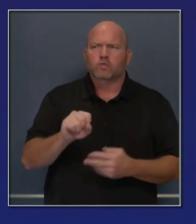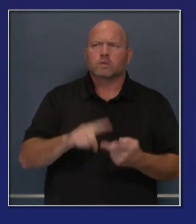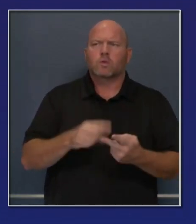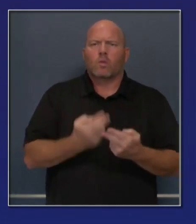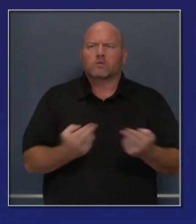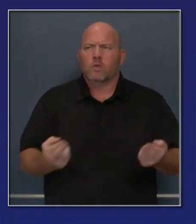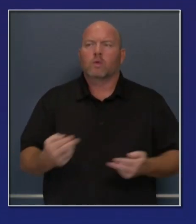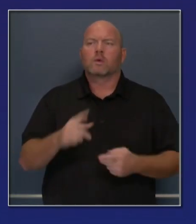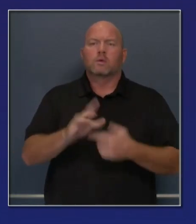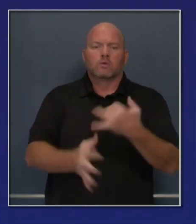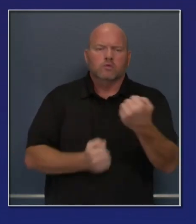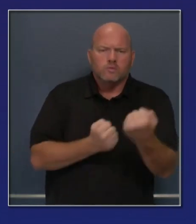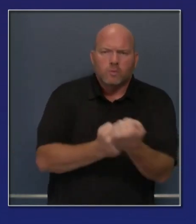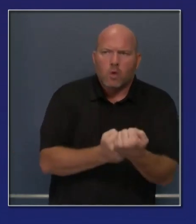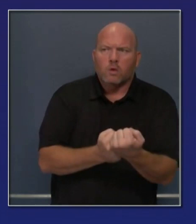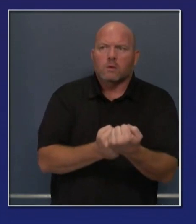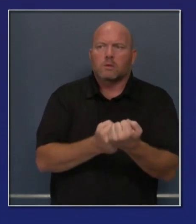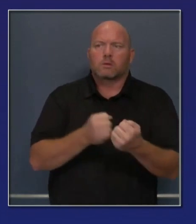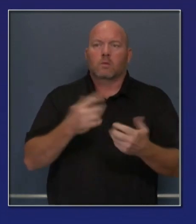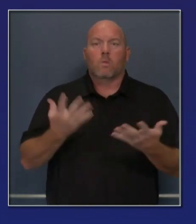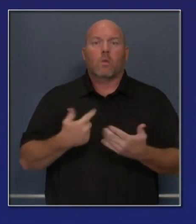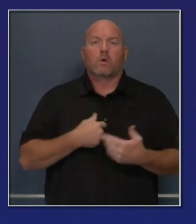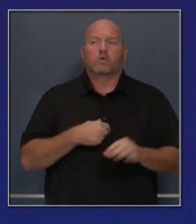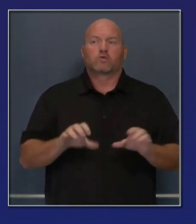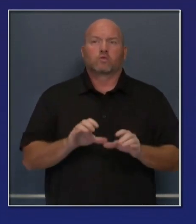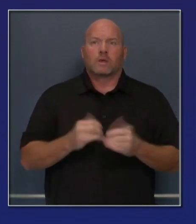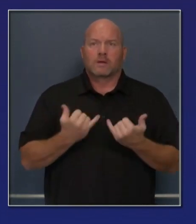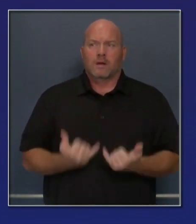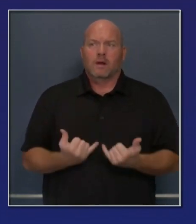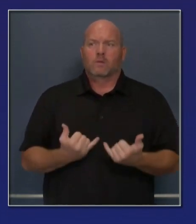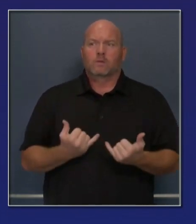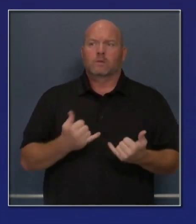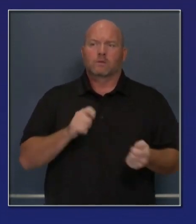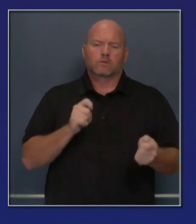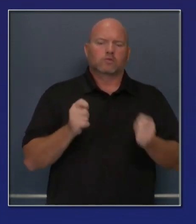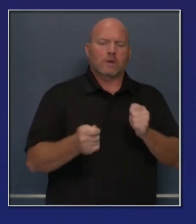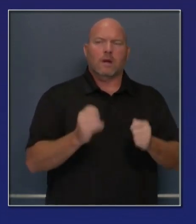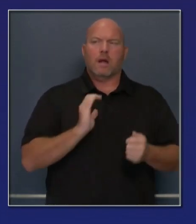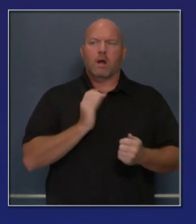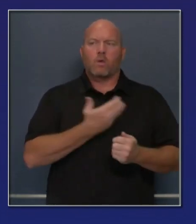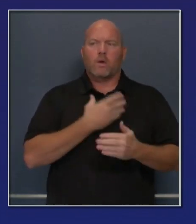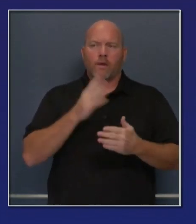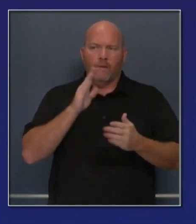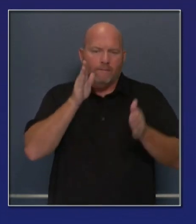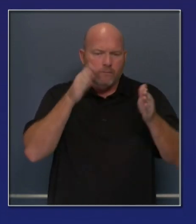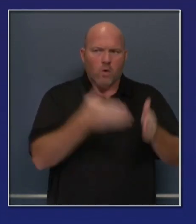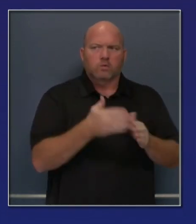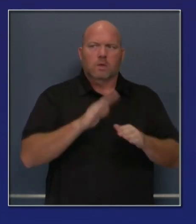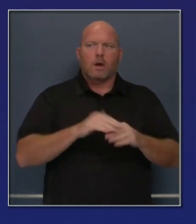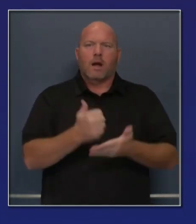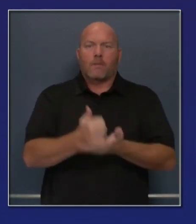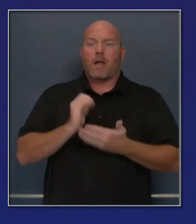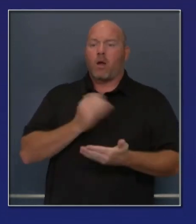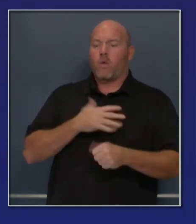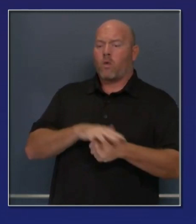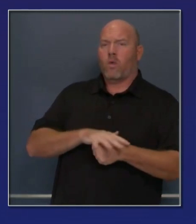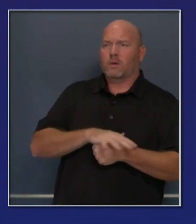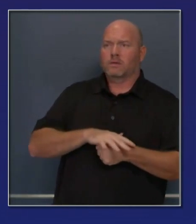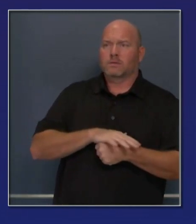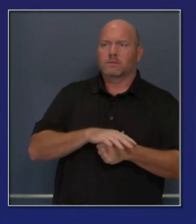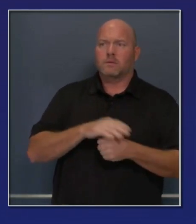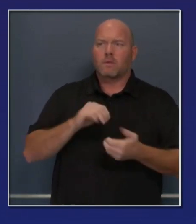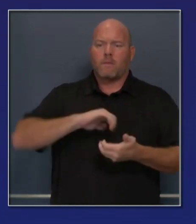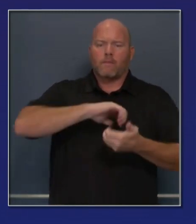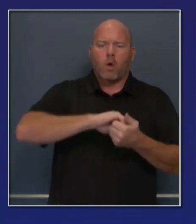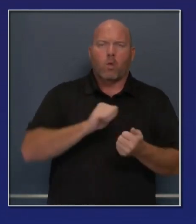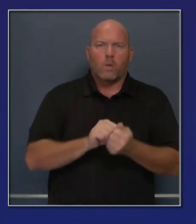do this. We are now turning a significant part of our focus at helping our local partners with school-based modules